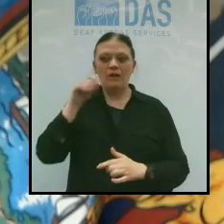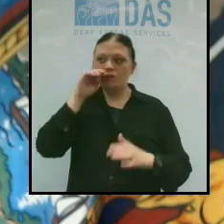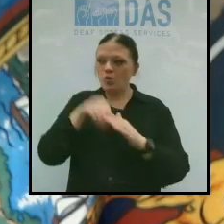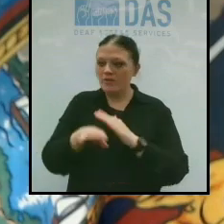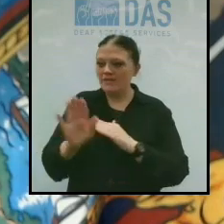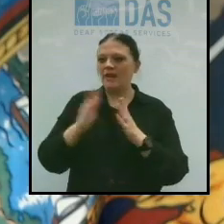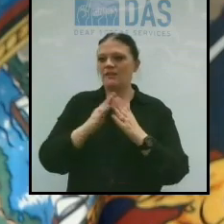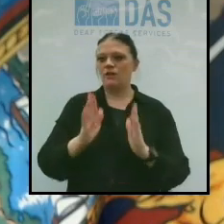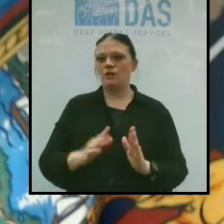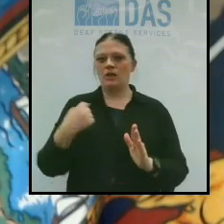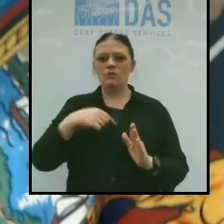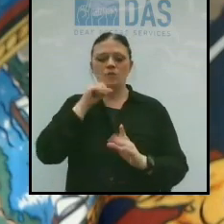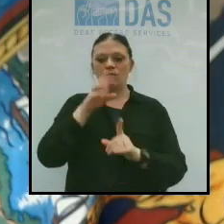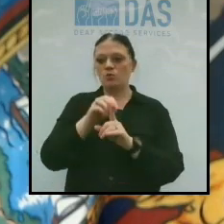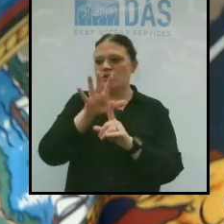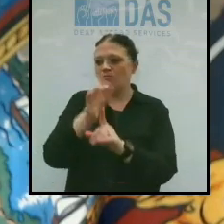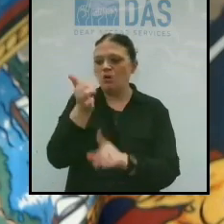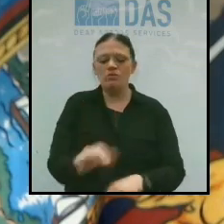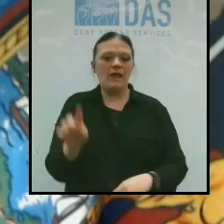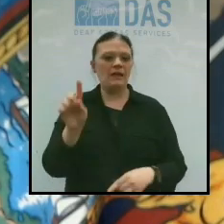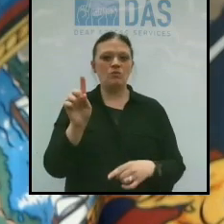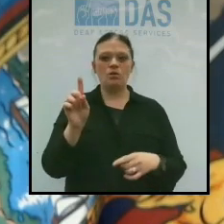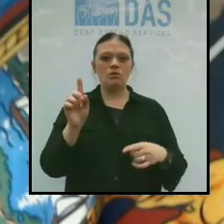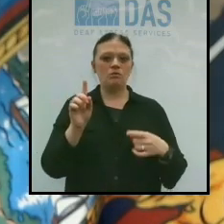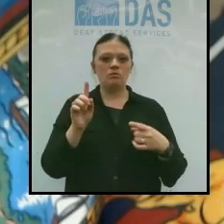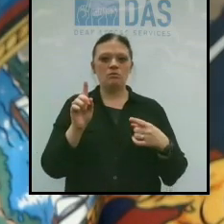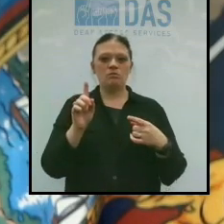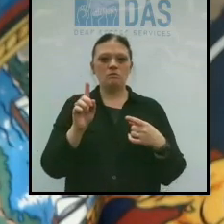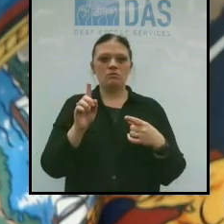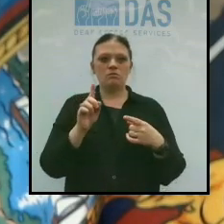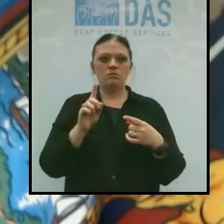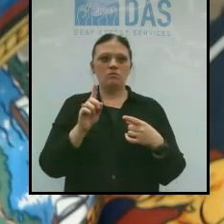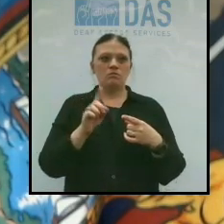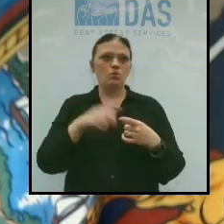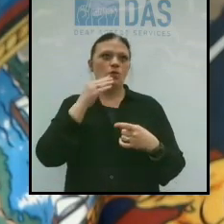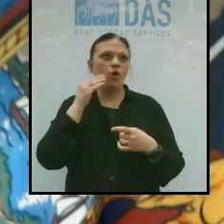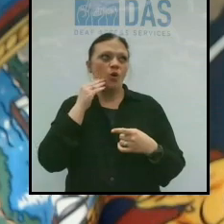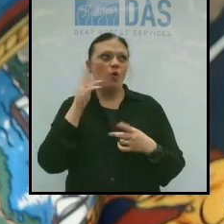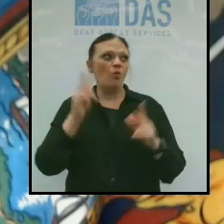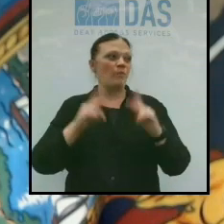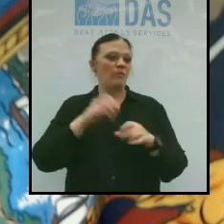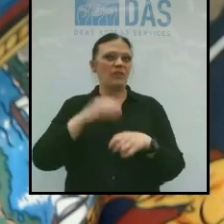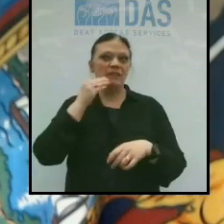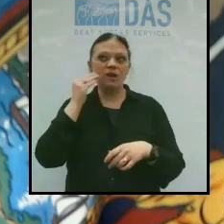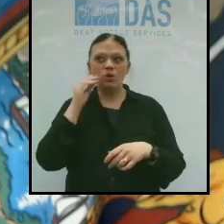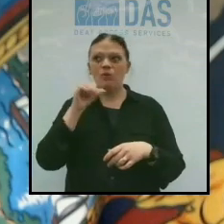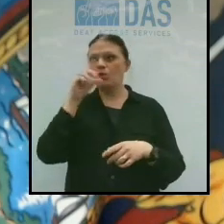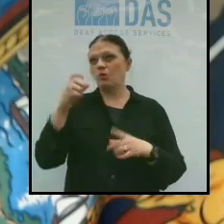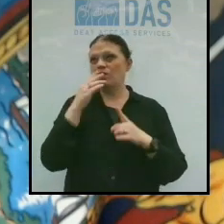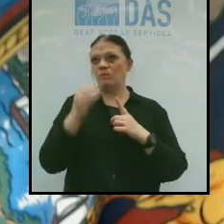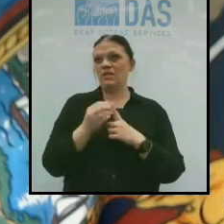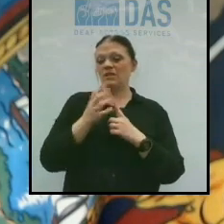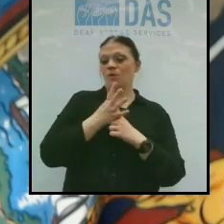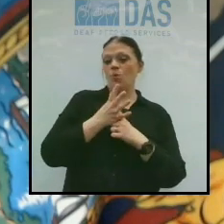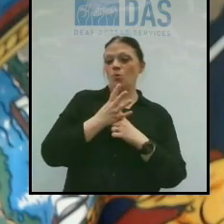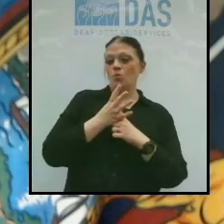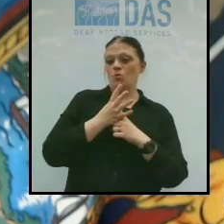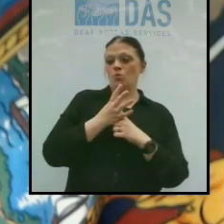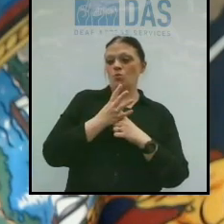to expose anybody to the home, and people in the home don't have to get exposed to